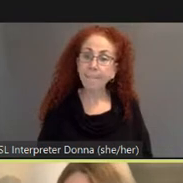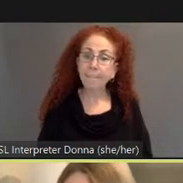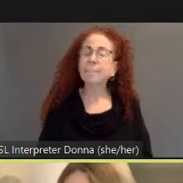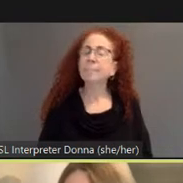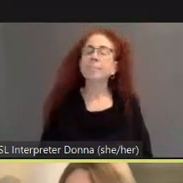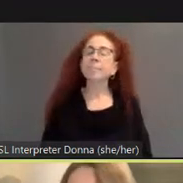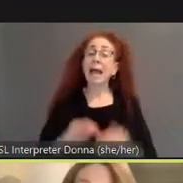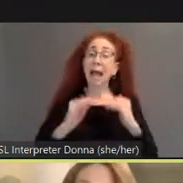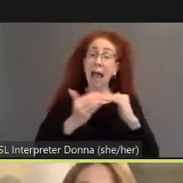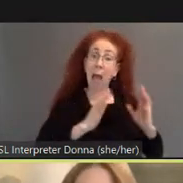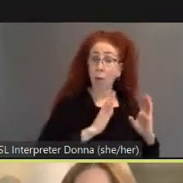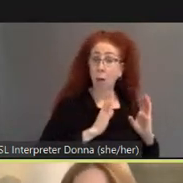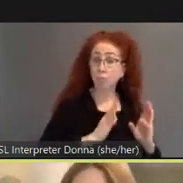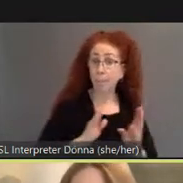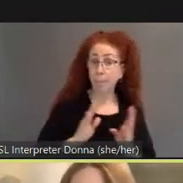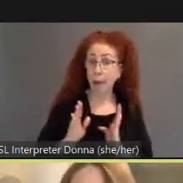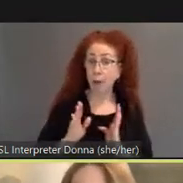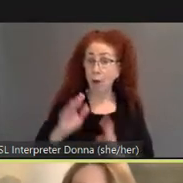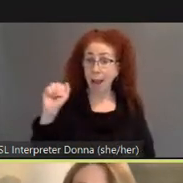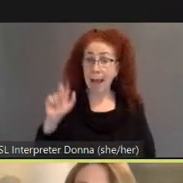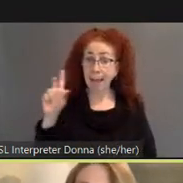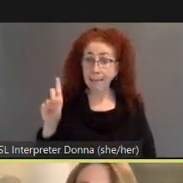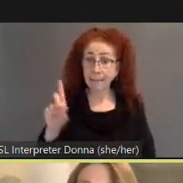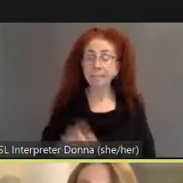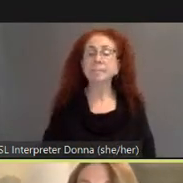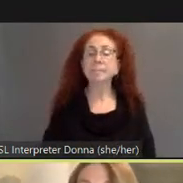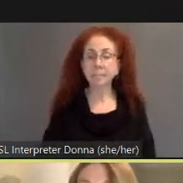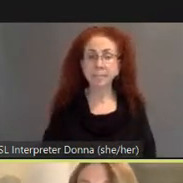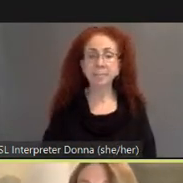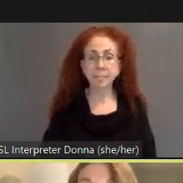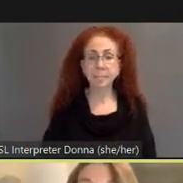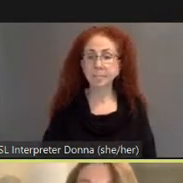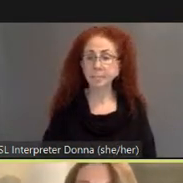preparation for audio description,